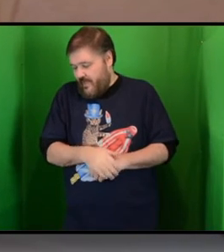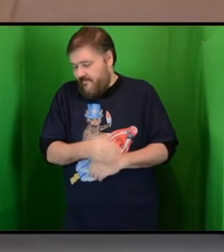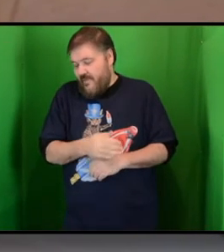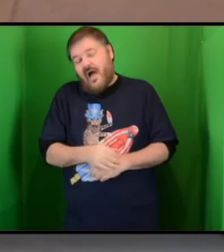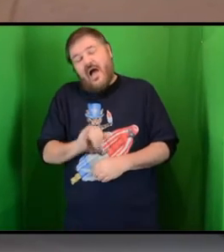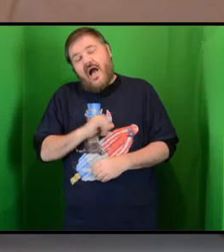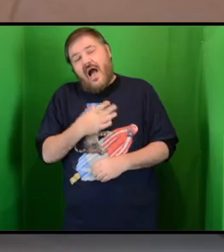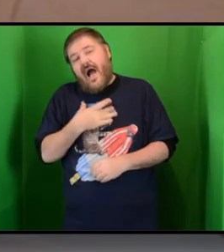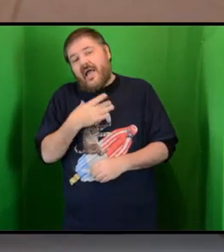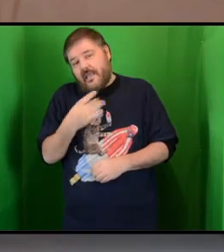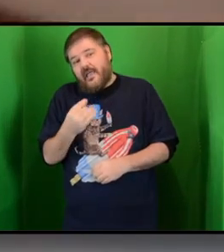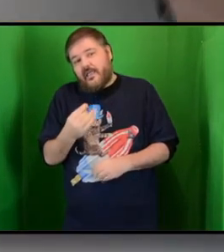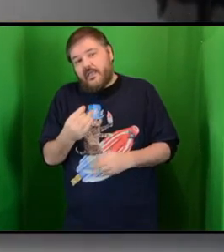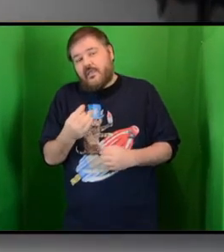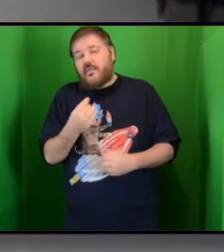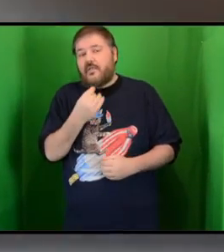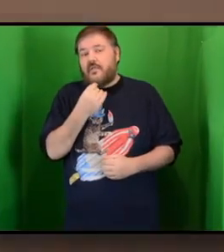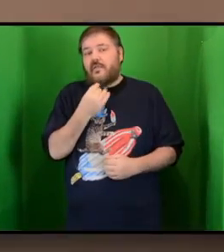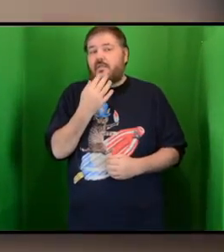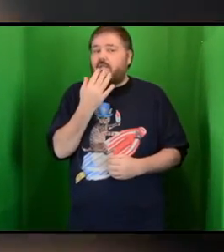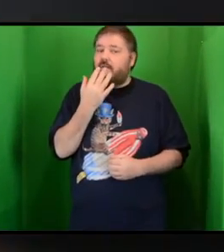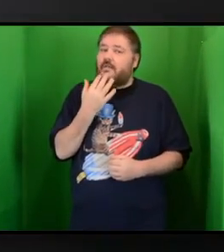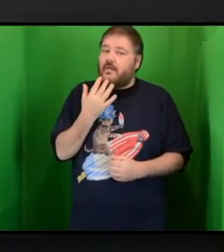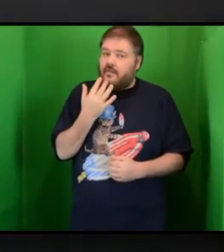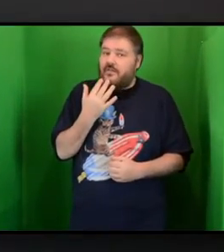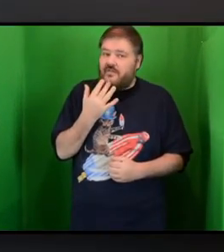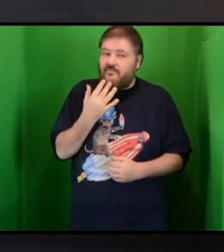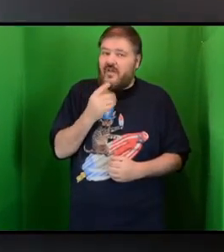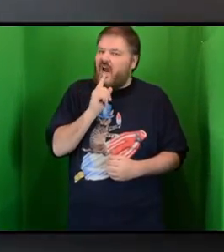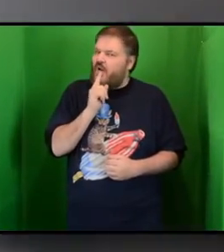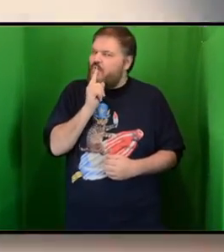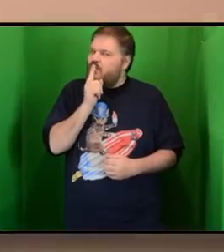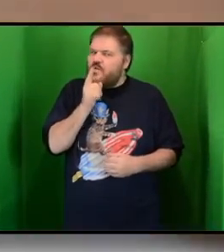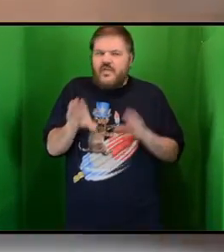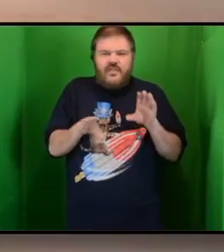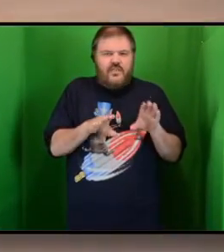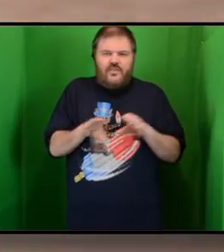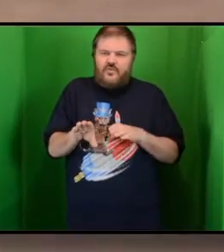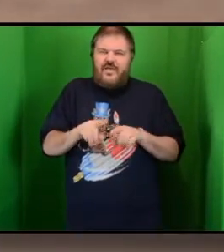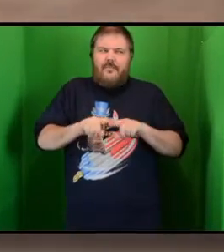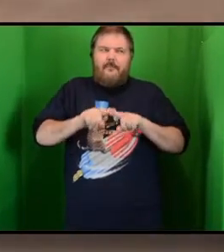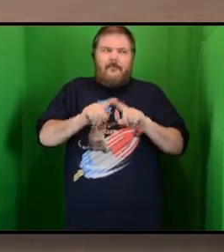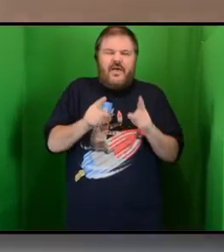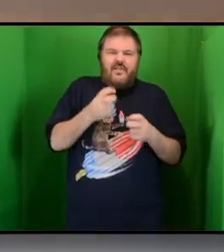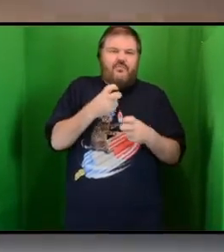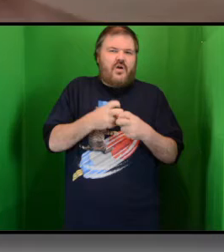ferocity to this. So, when it comes to the fact of the Monsterbots,